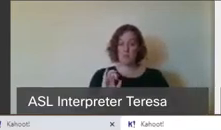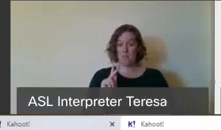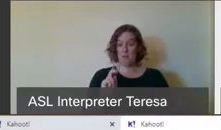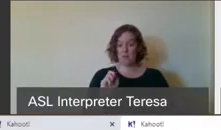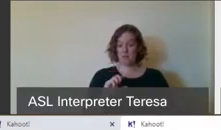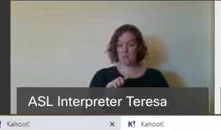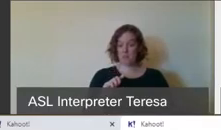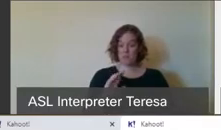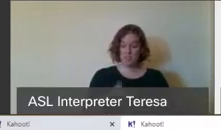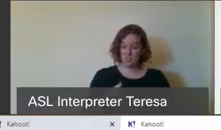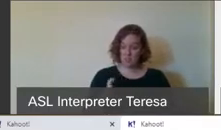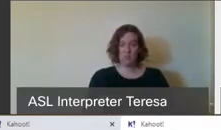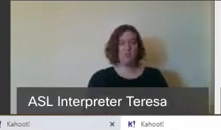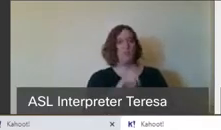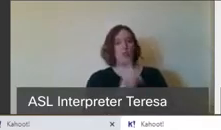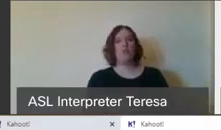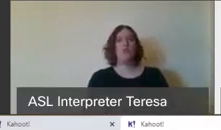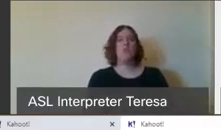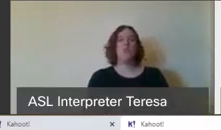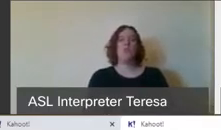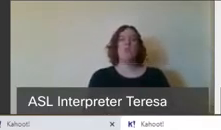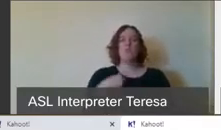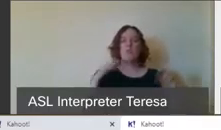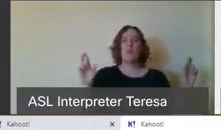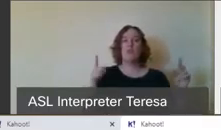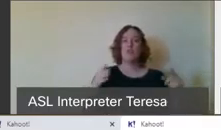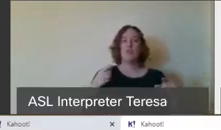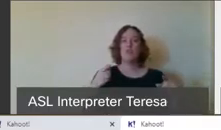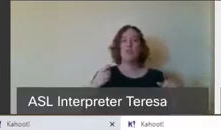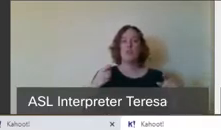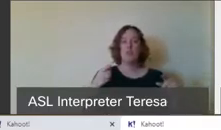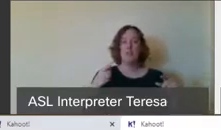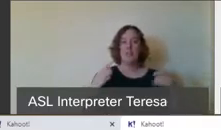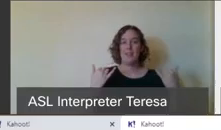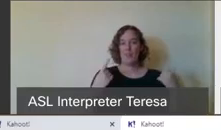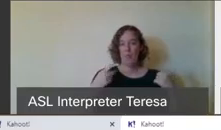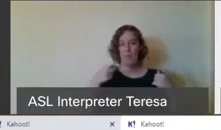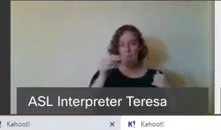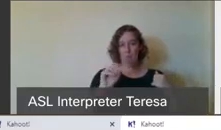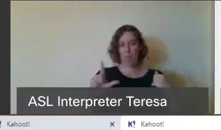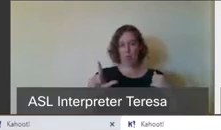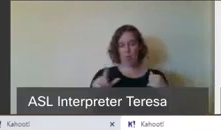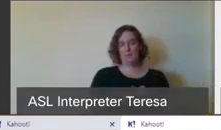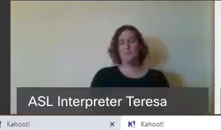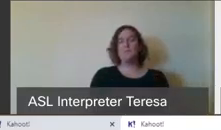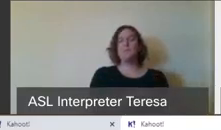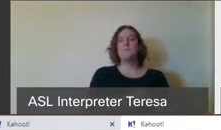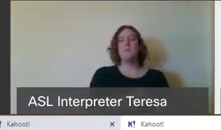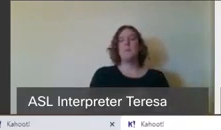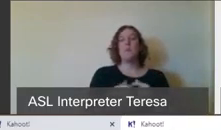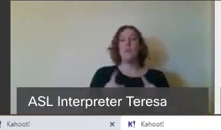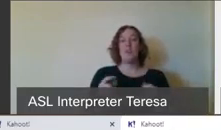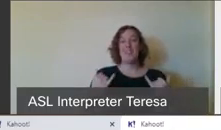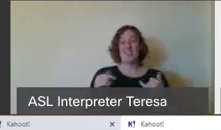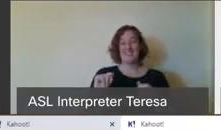to? It's up to you. Sure. Yep, I'm ready. Okay, this one is a poll. During this